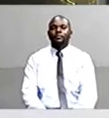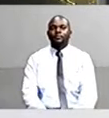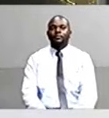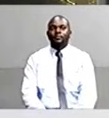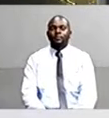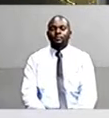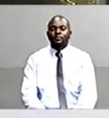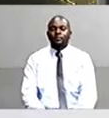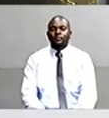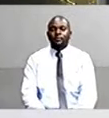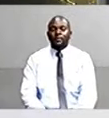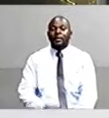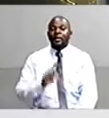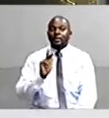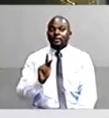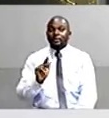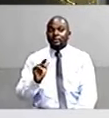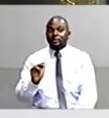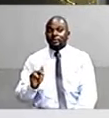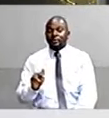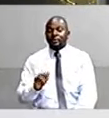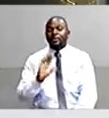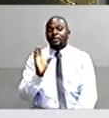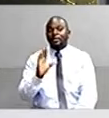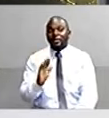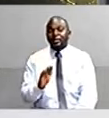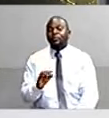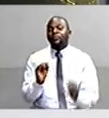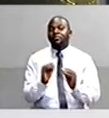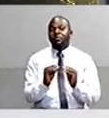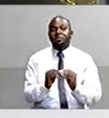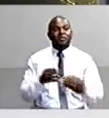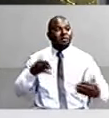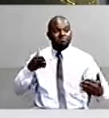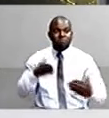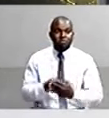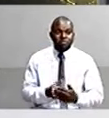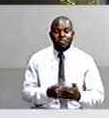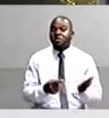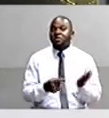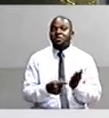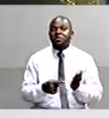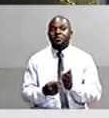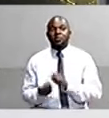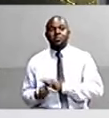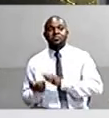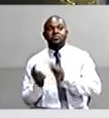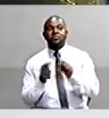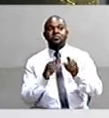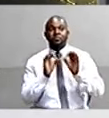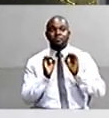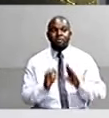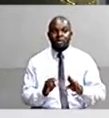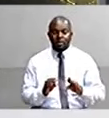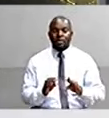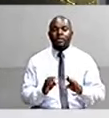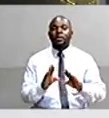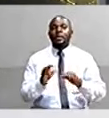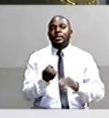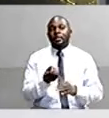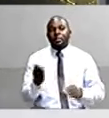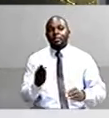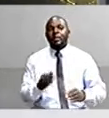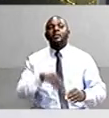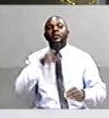Now, the first KCCA Council meeting has flopped after technical team failing to turn up and lack of quorum. Now, this